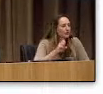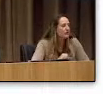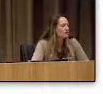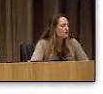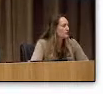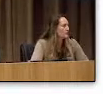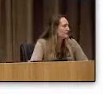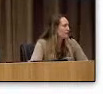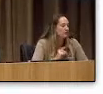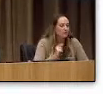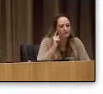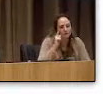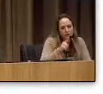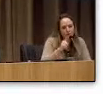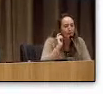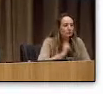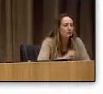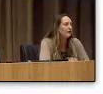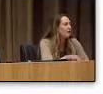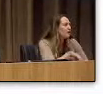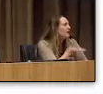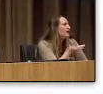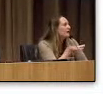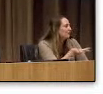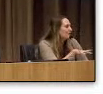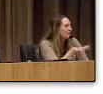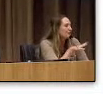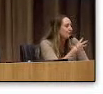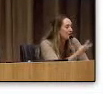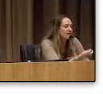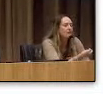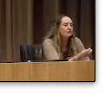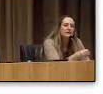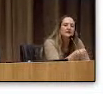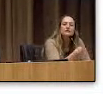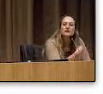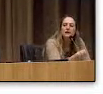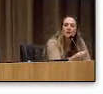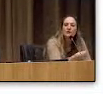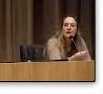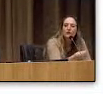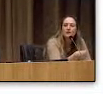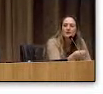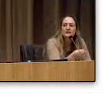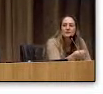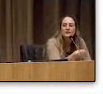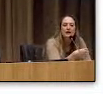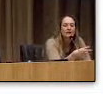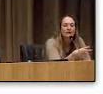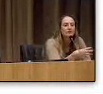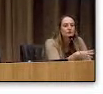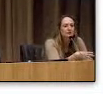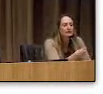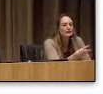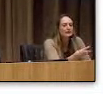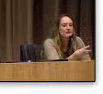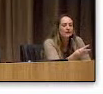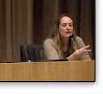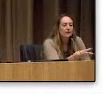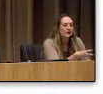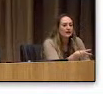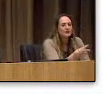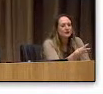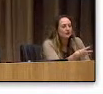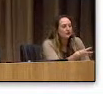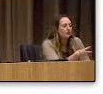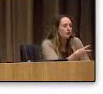when that called attention, because some ICU were using more than another one, in that way, patients that were